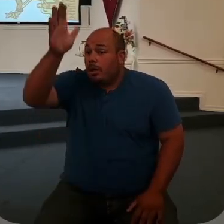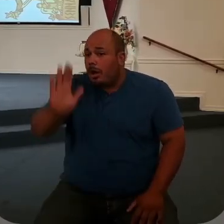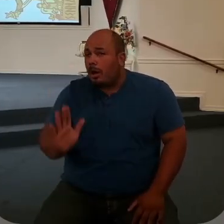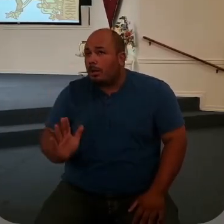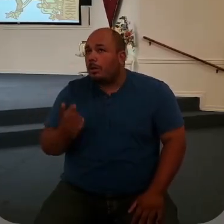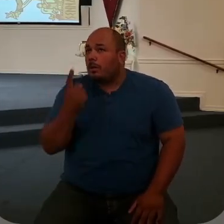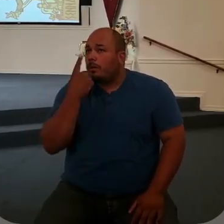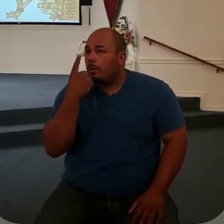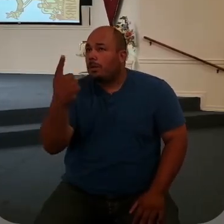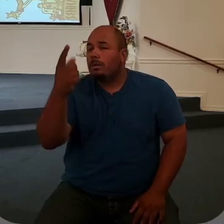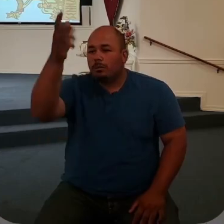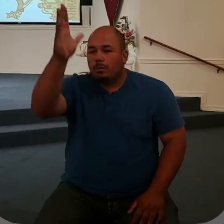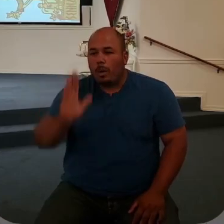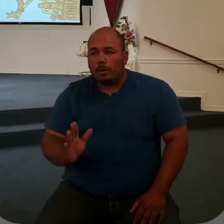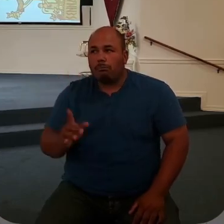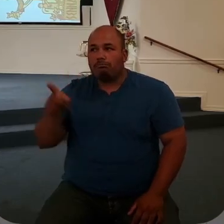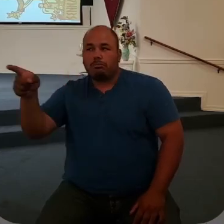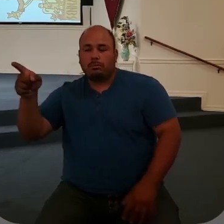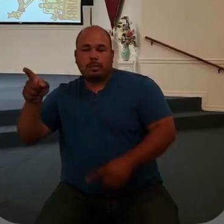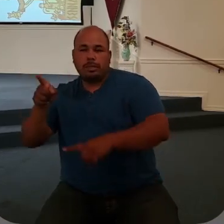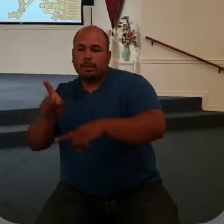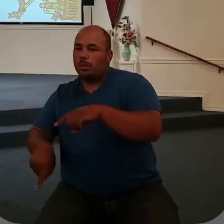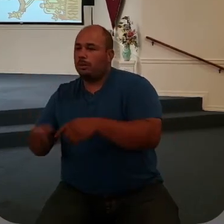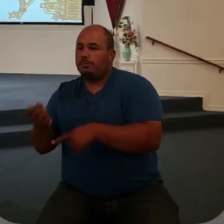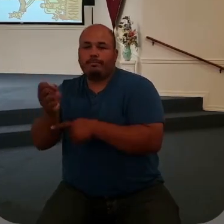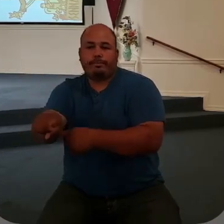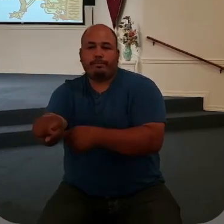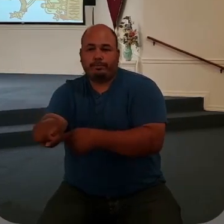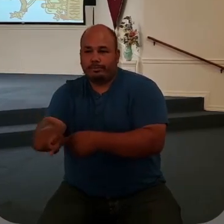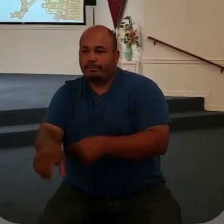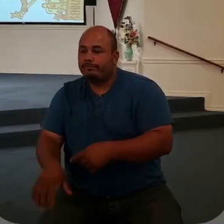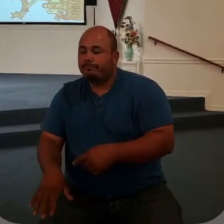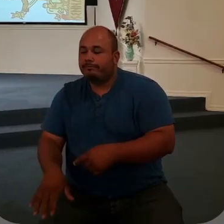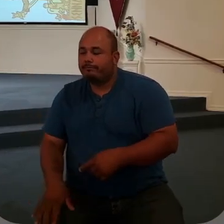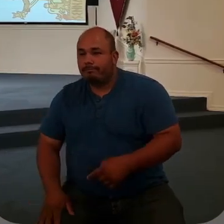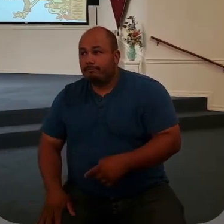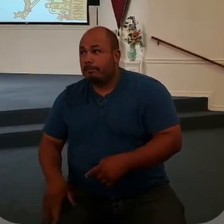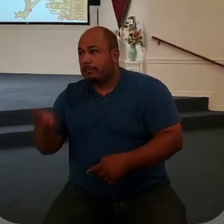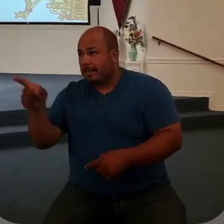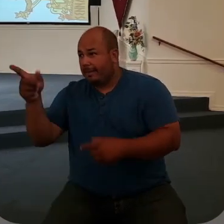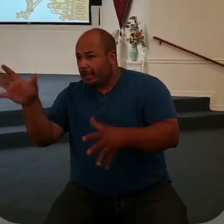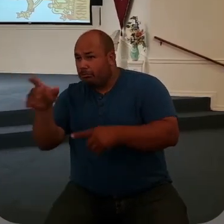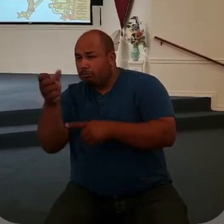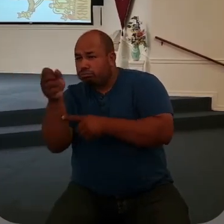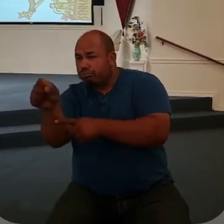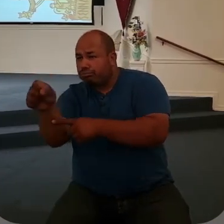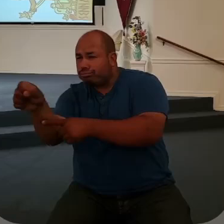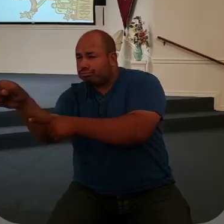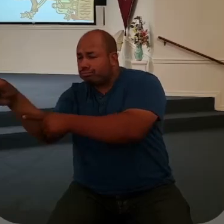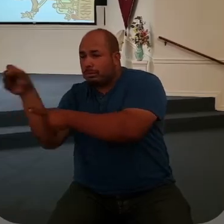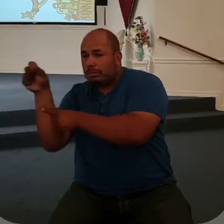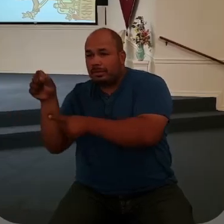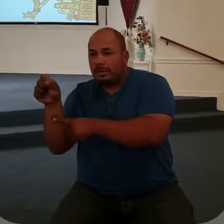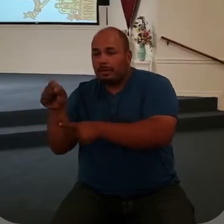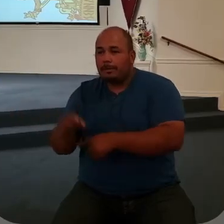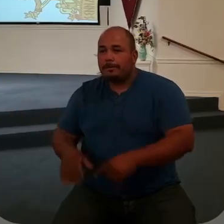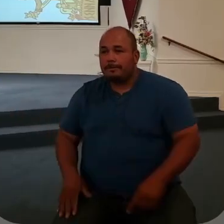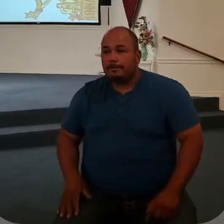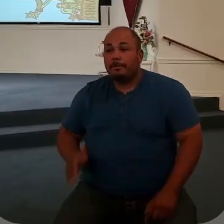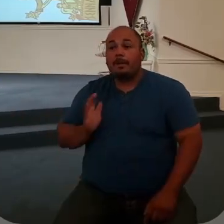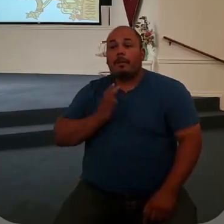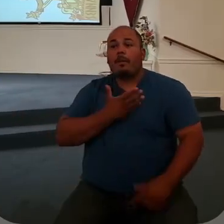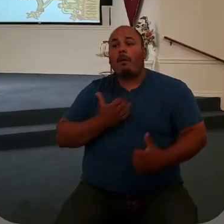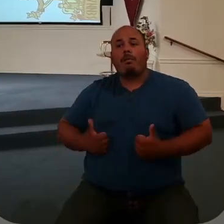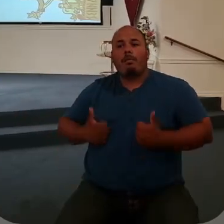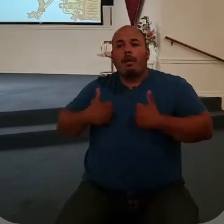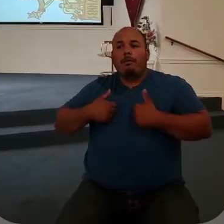Things are going to happen in our lives that are overwhelming. We won't know why God let them happen. But God will